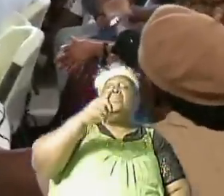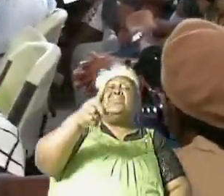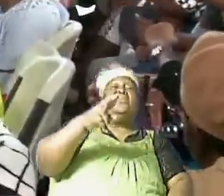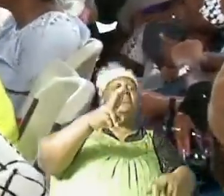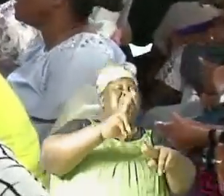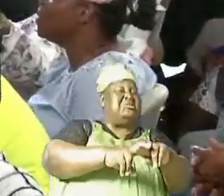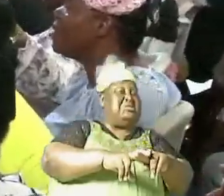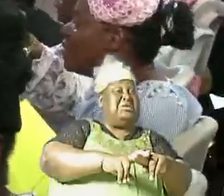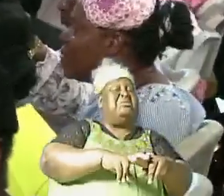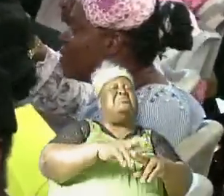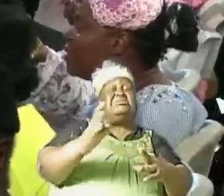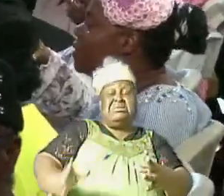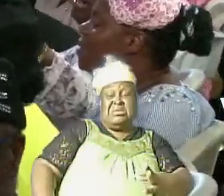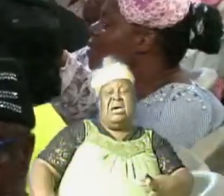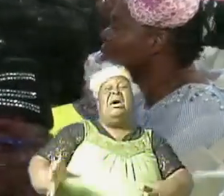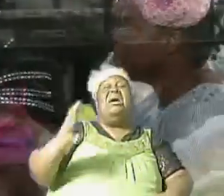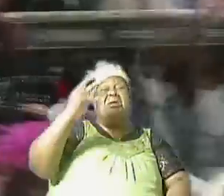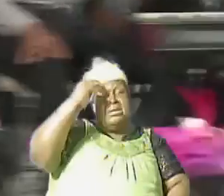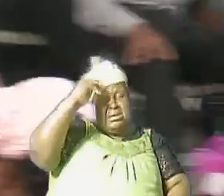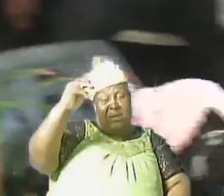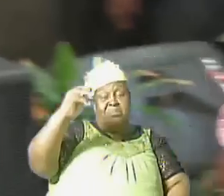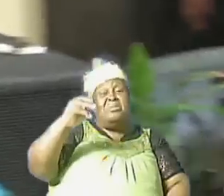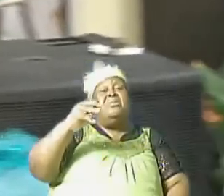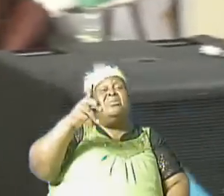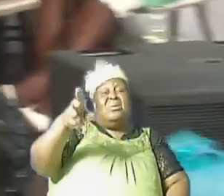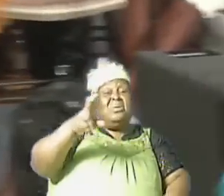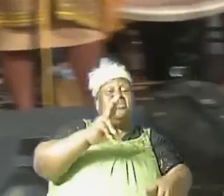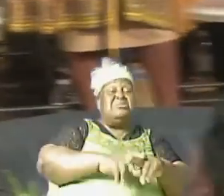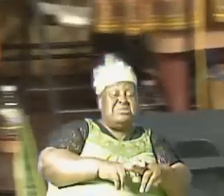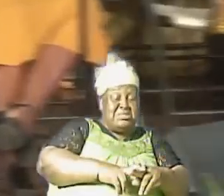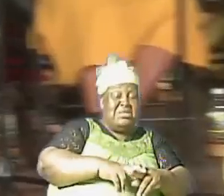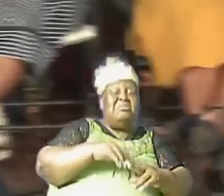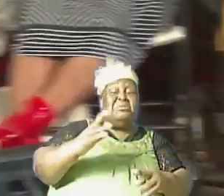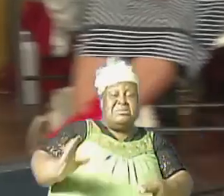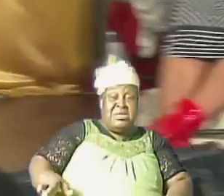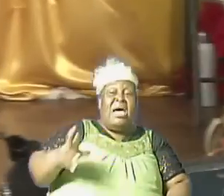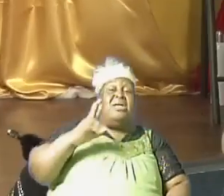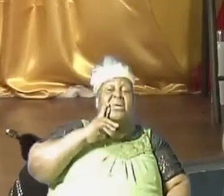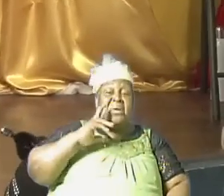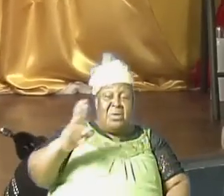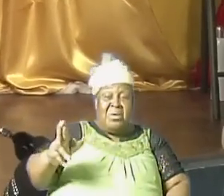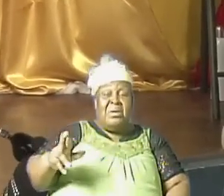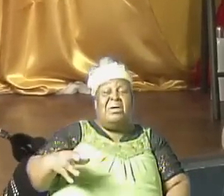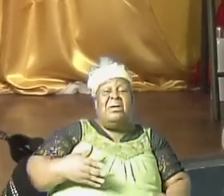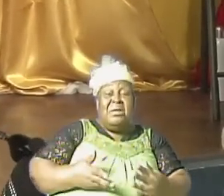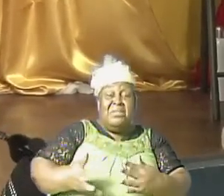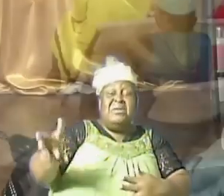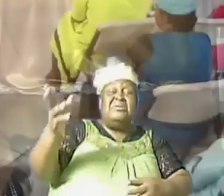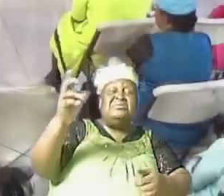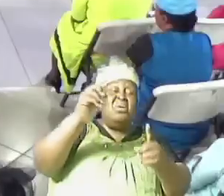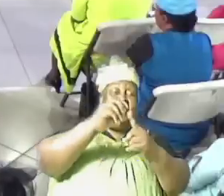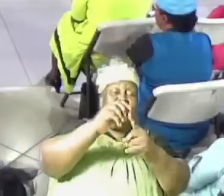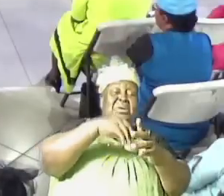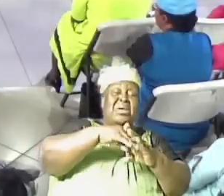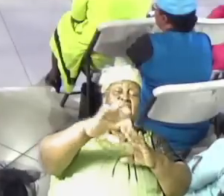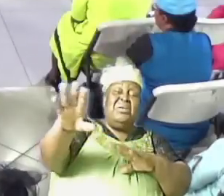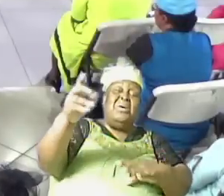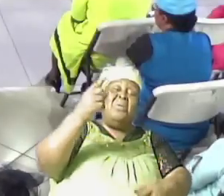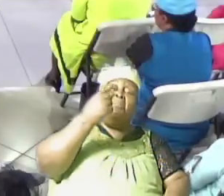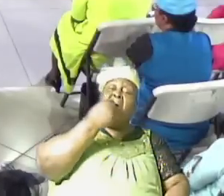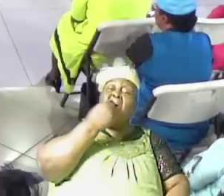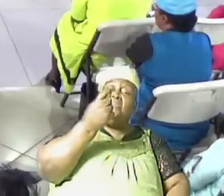And you sit beside him, you sit beside her, and there is a word in your